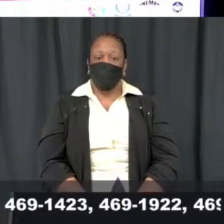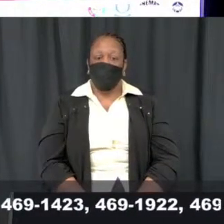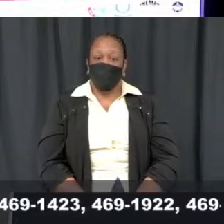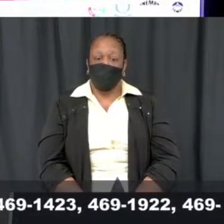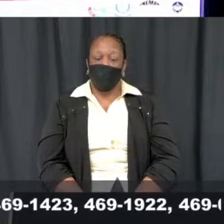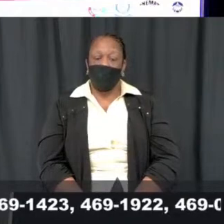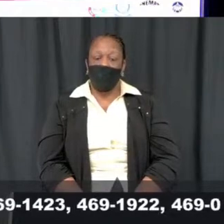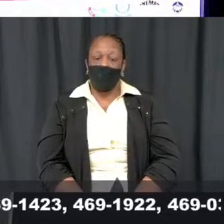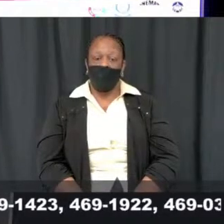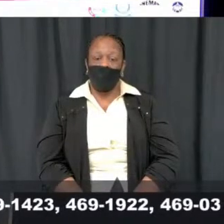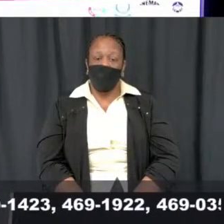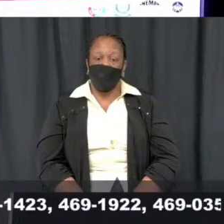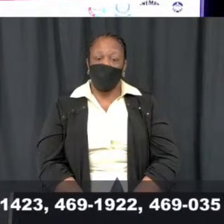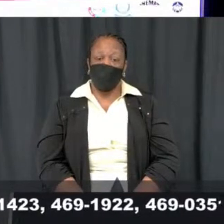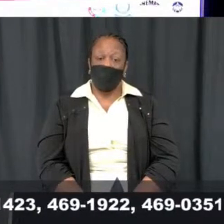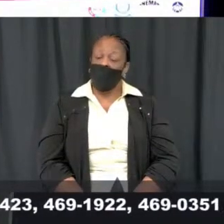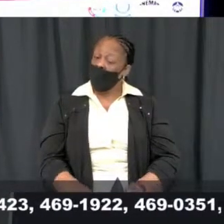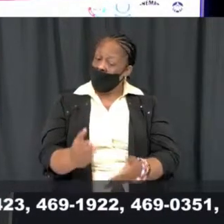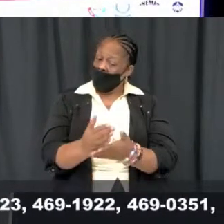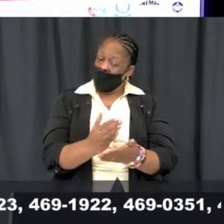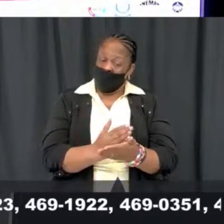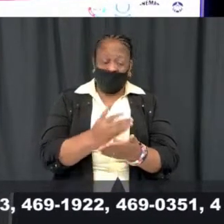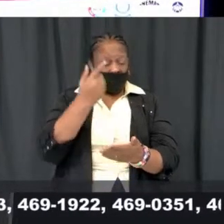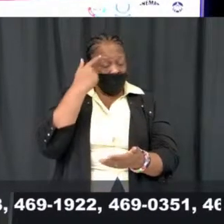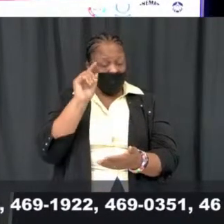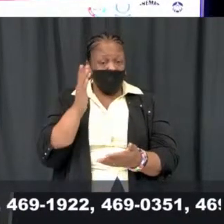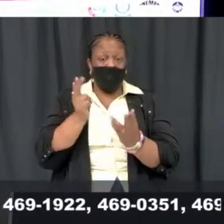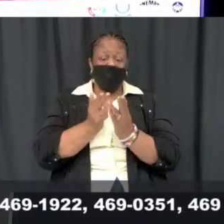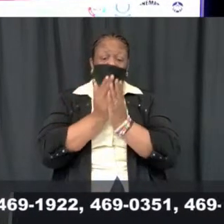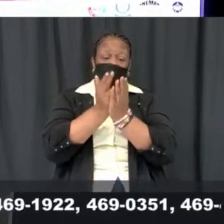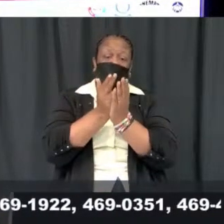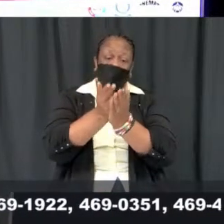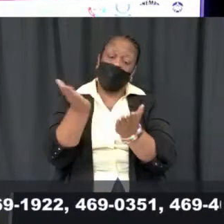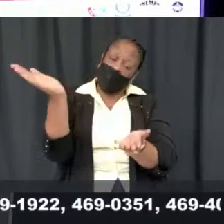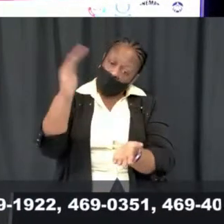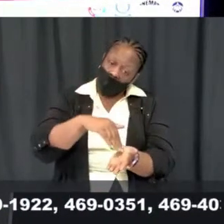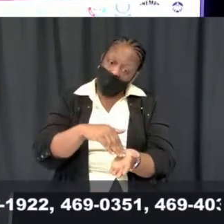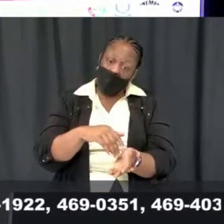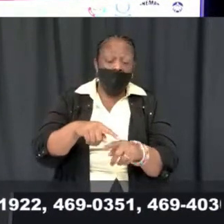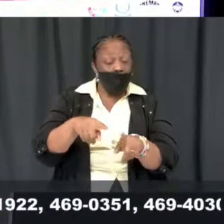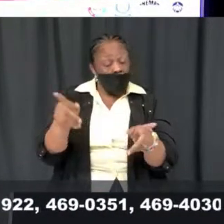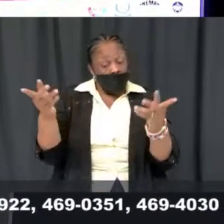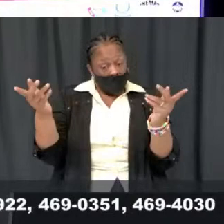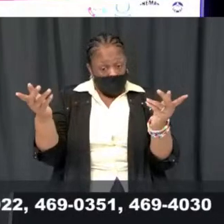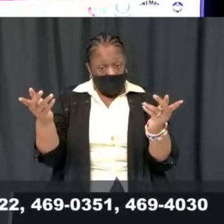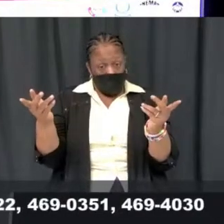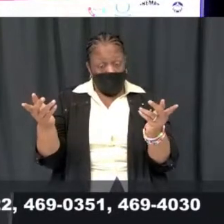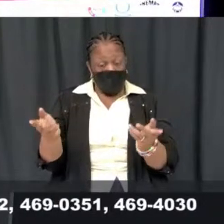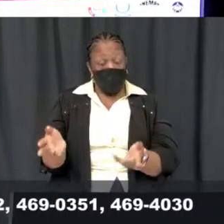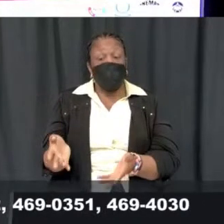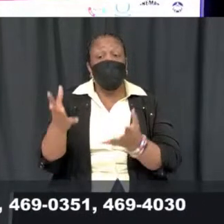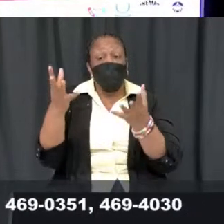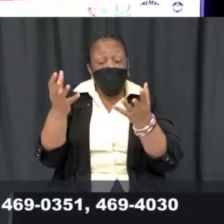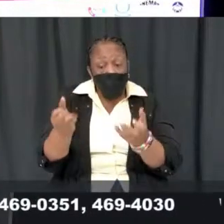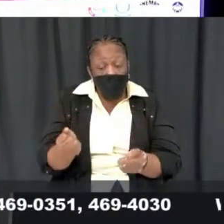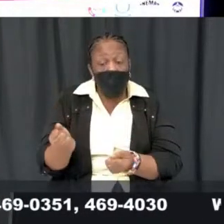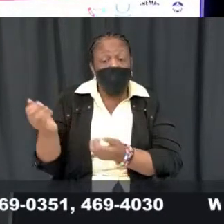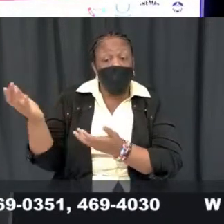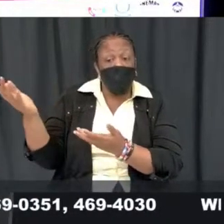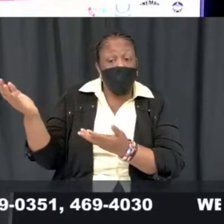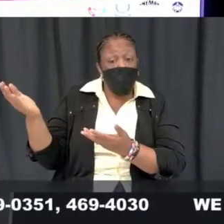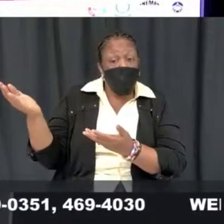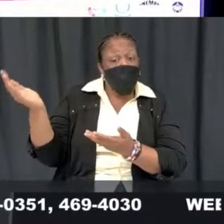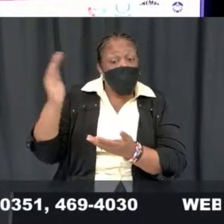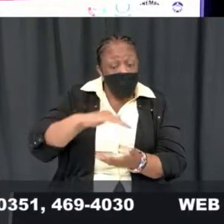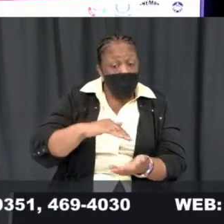at our ports. We were preparing for it the other day. We were ready to have it come to St. Kitts and Nevis. And we are poised to have it back if you play your